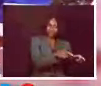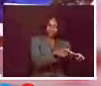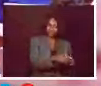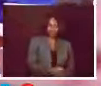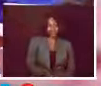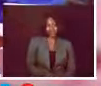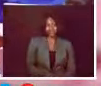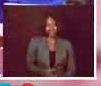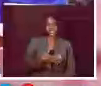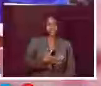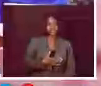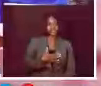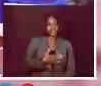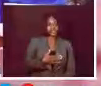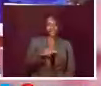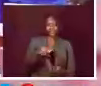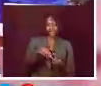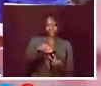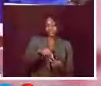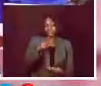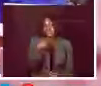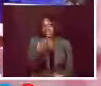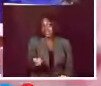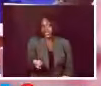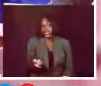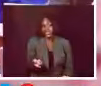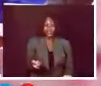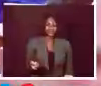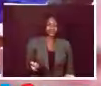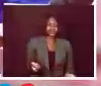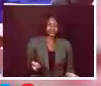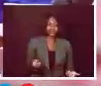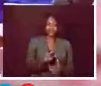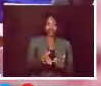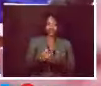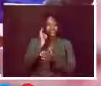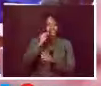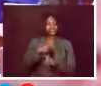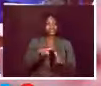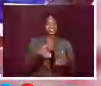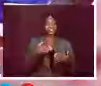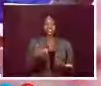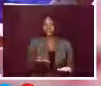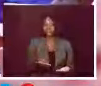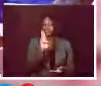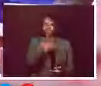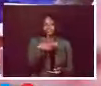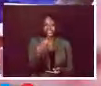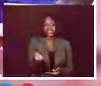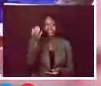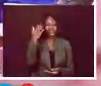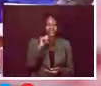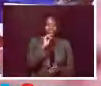Colleagues, you can choose to say that all this history I've given is irrelevant because it may